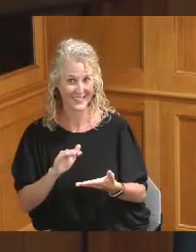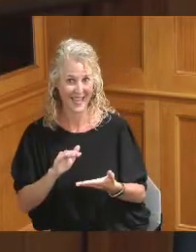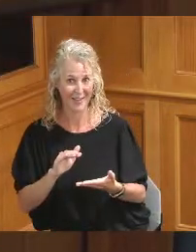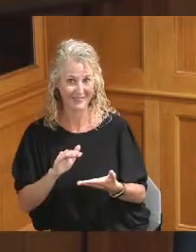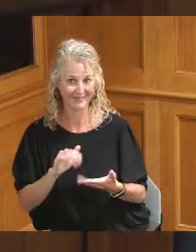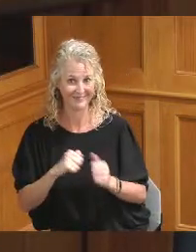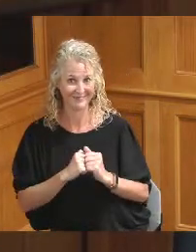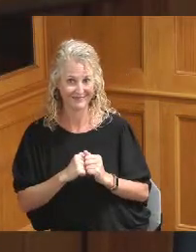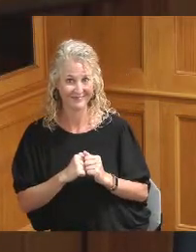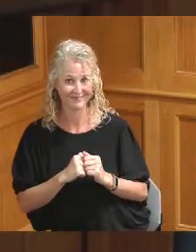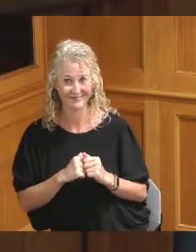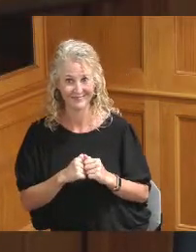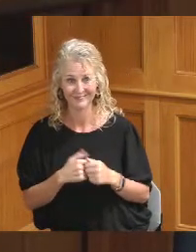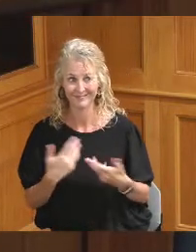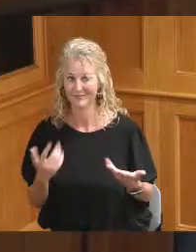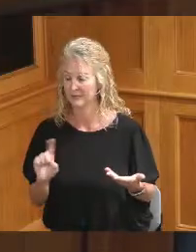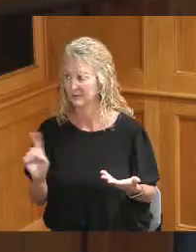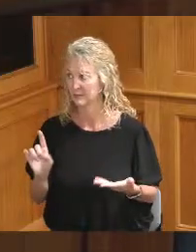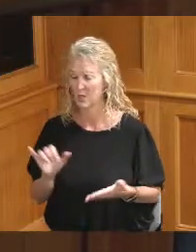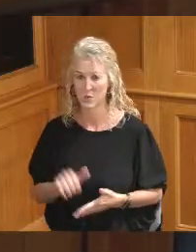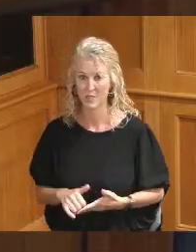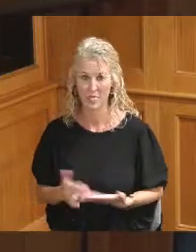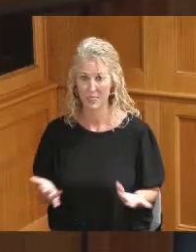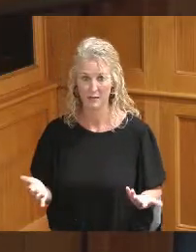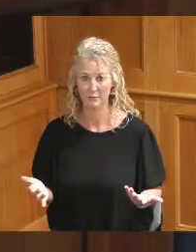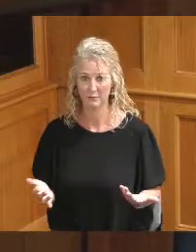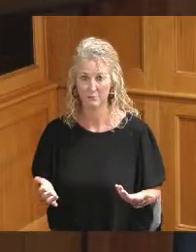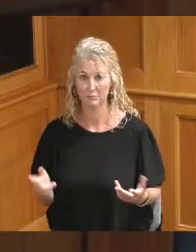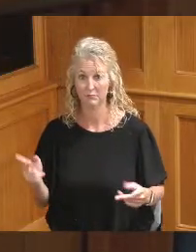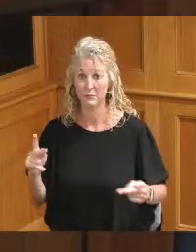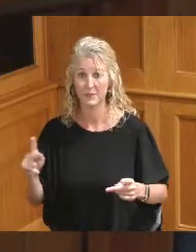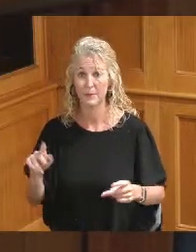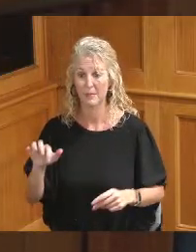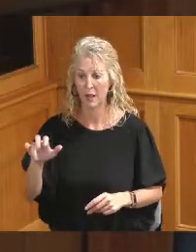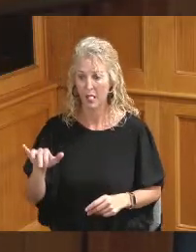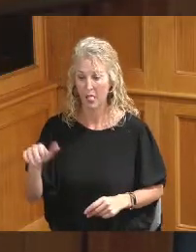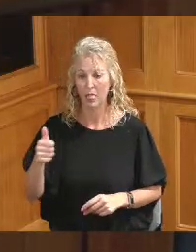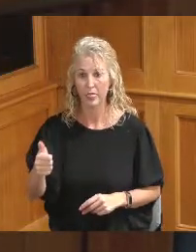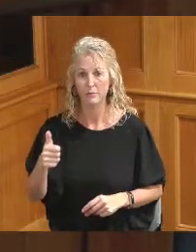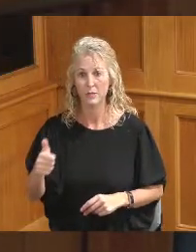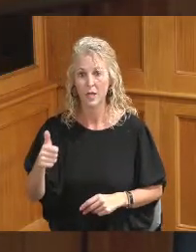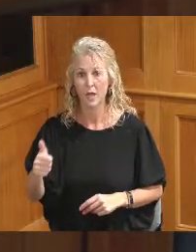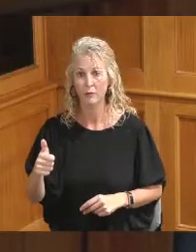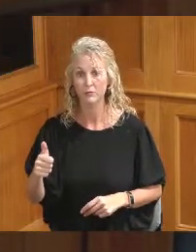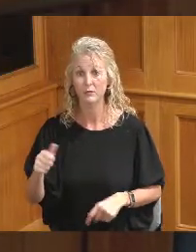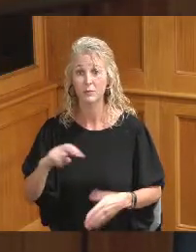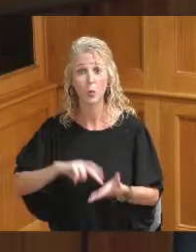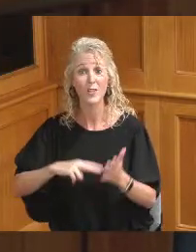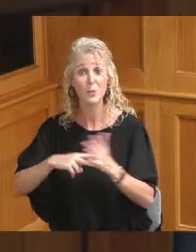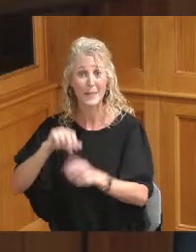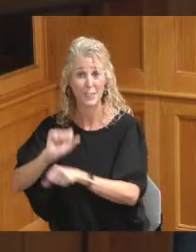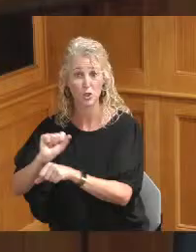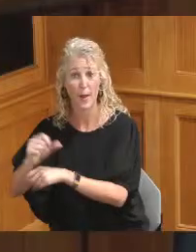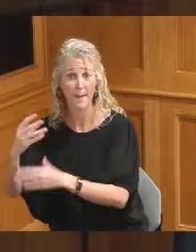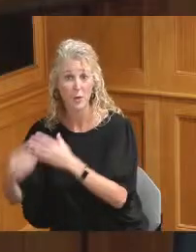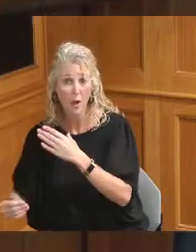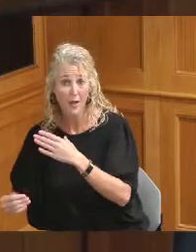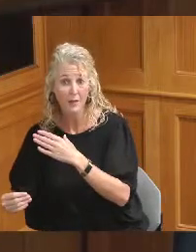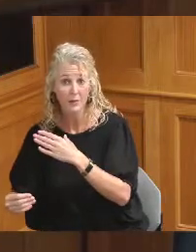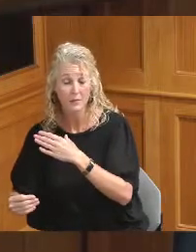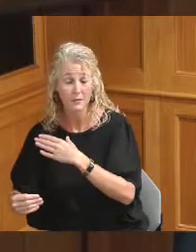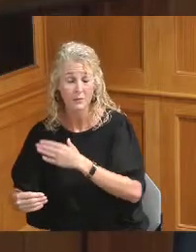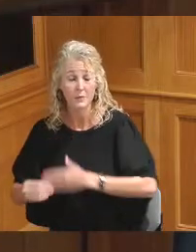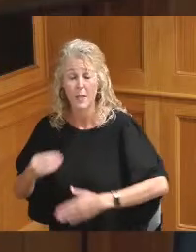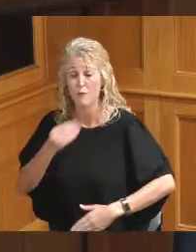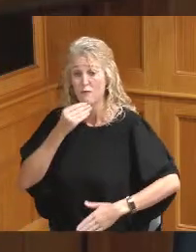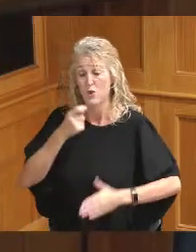on the groceries. Folks are in there checking out, getting rid of jobs, and